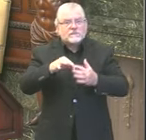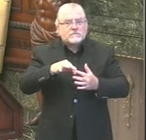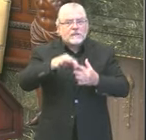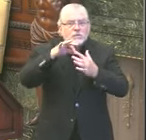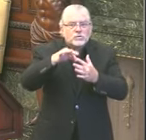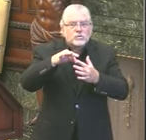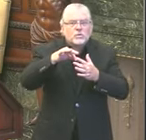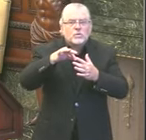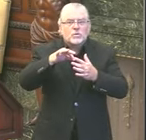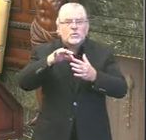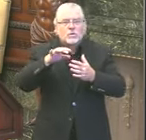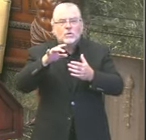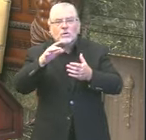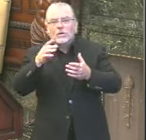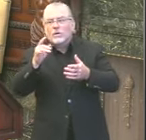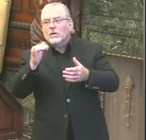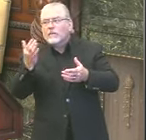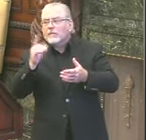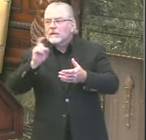to get ready to reopen?